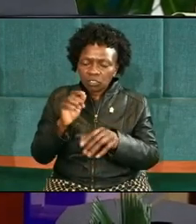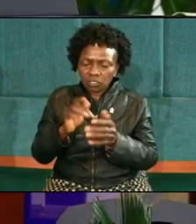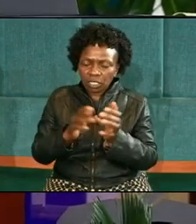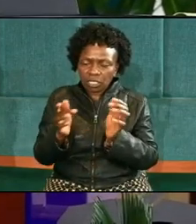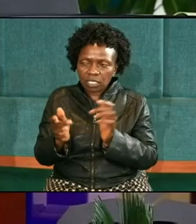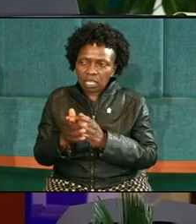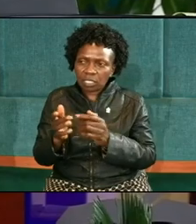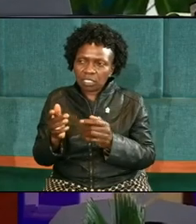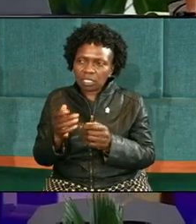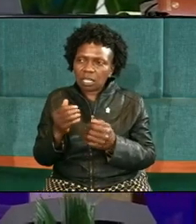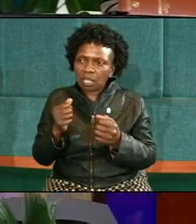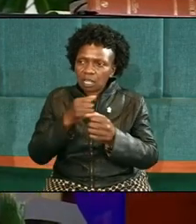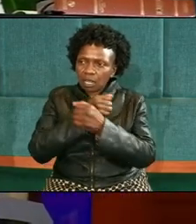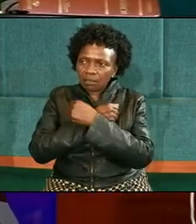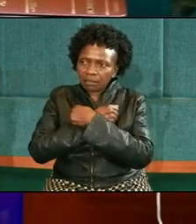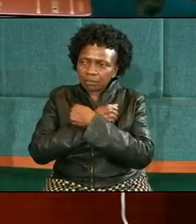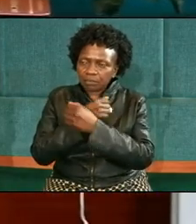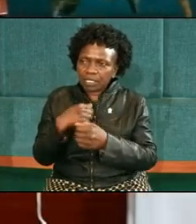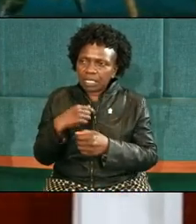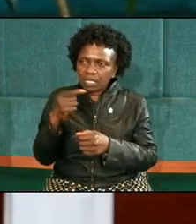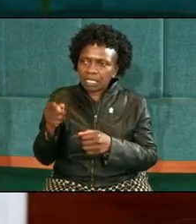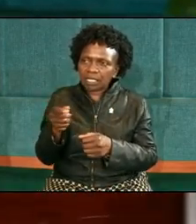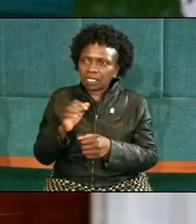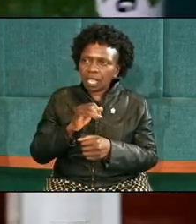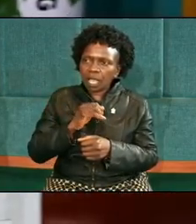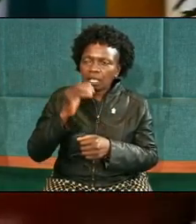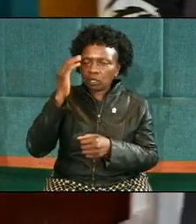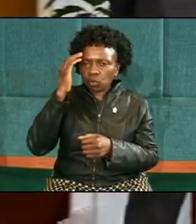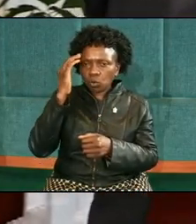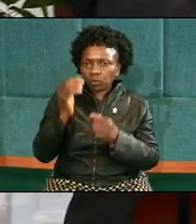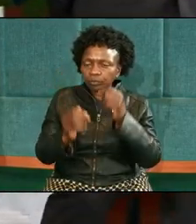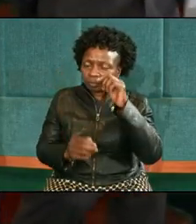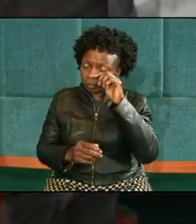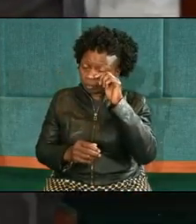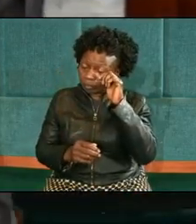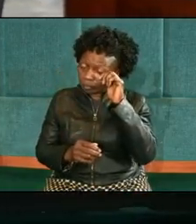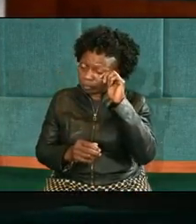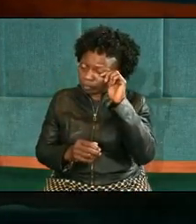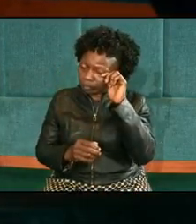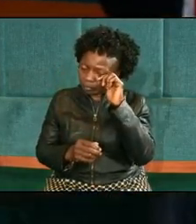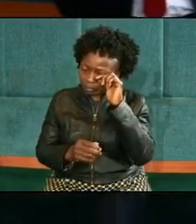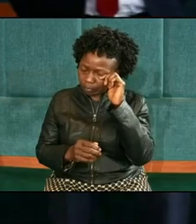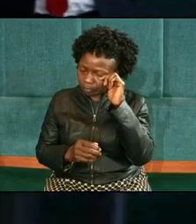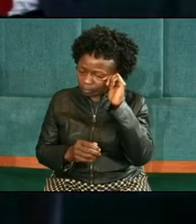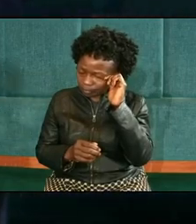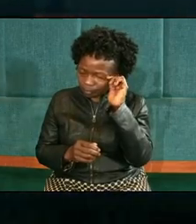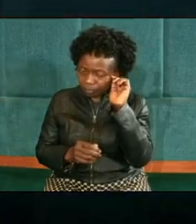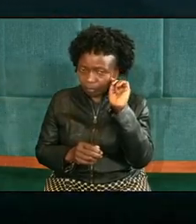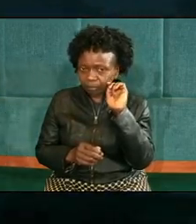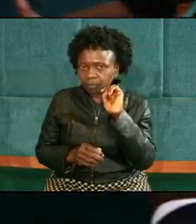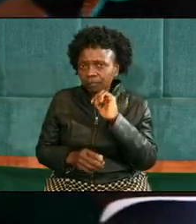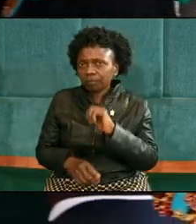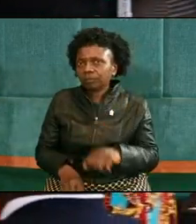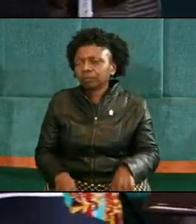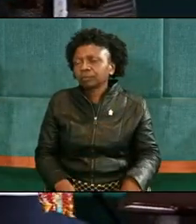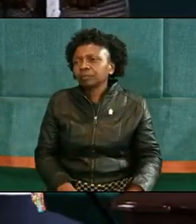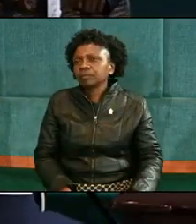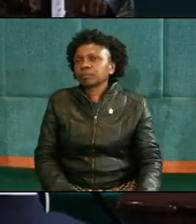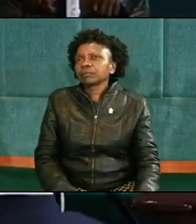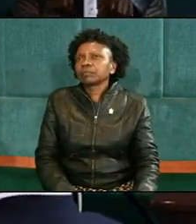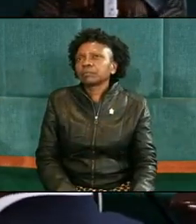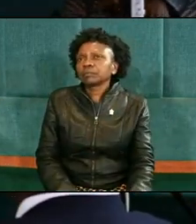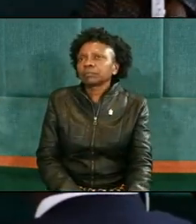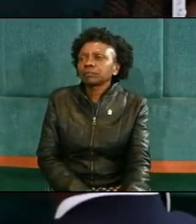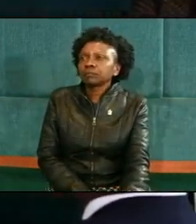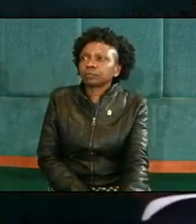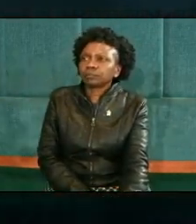for the Bible. Come on up, come on up. God bless you, my sister. I see you coming. God bless you. Come on up, come on up, come on up, come on up, come on up. God bless you, God bless you,